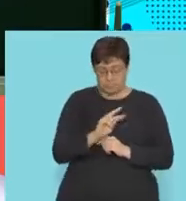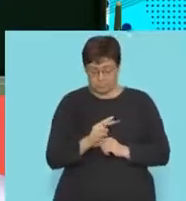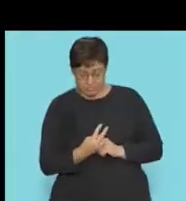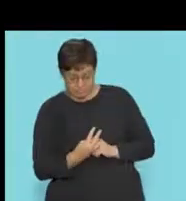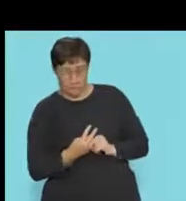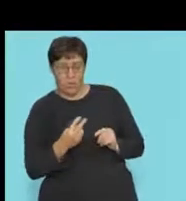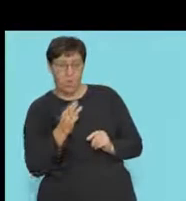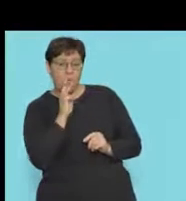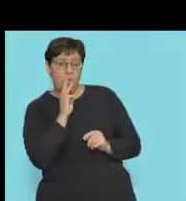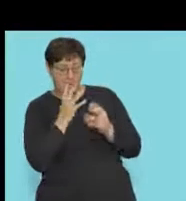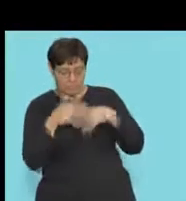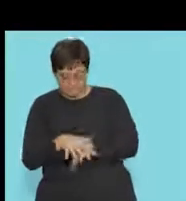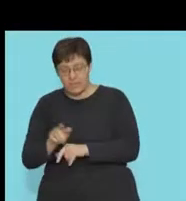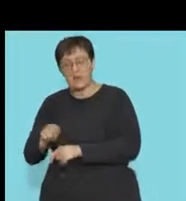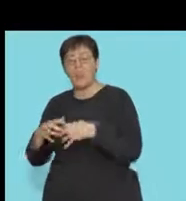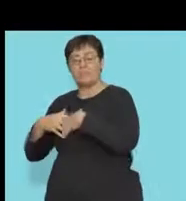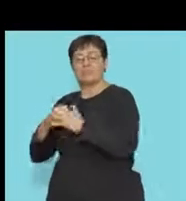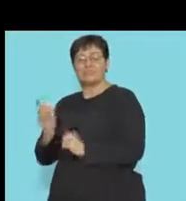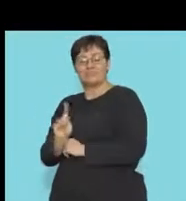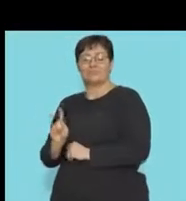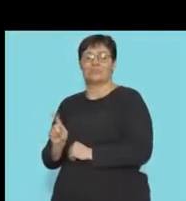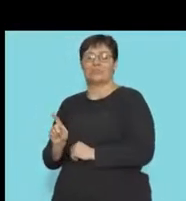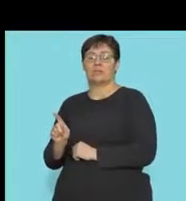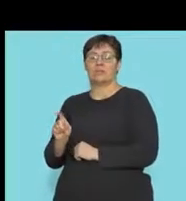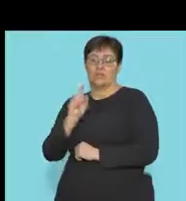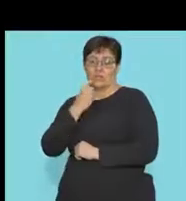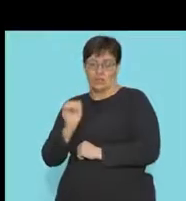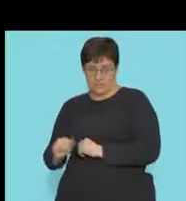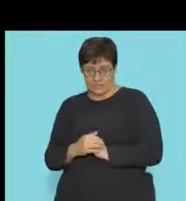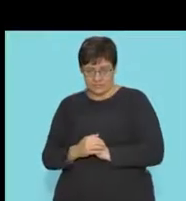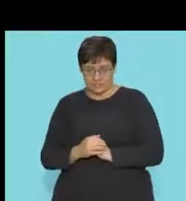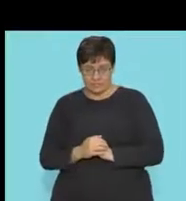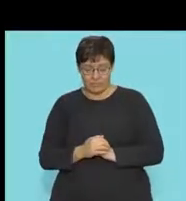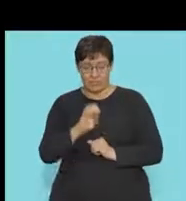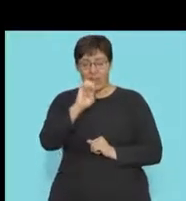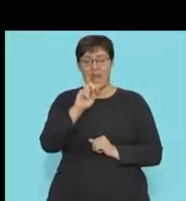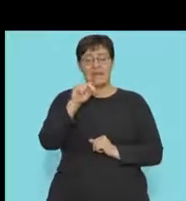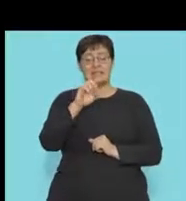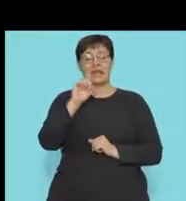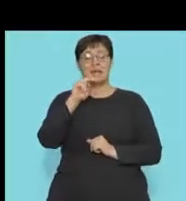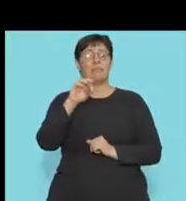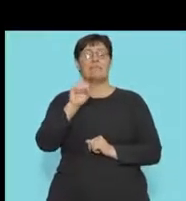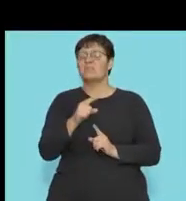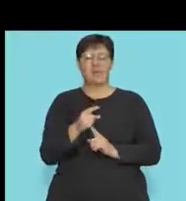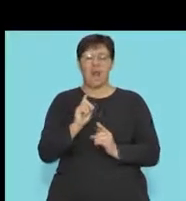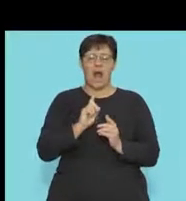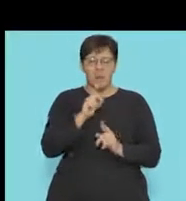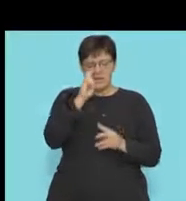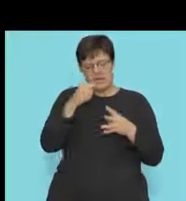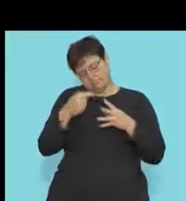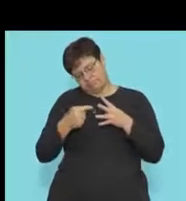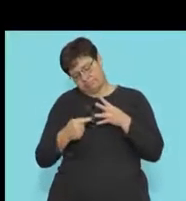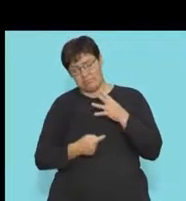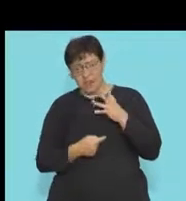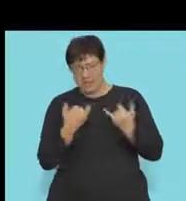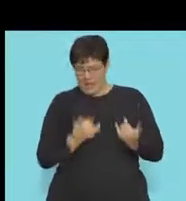glucose. What's important is that we need a series of enzymes, which really we don't need to discuss at the moment, but we need to